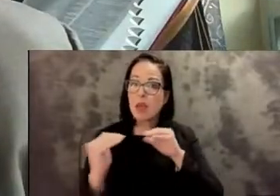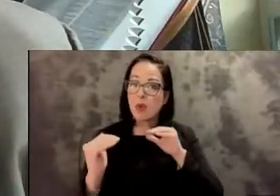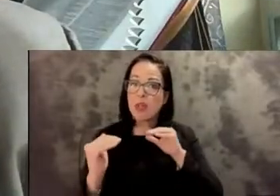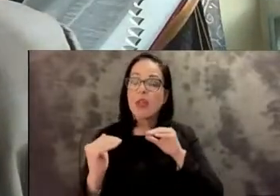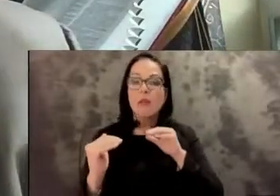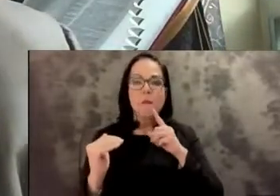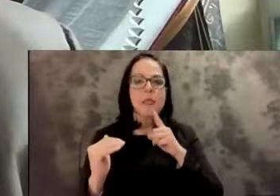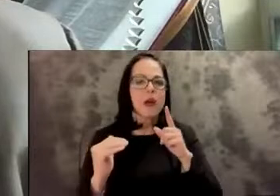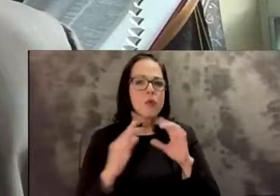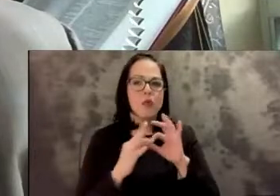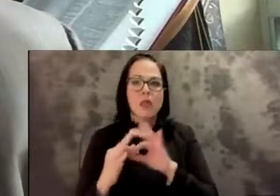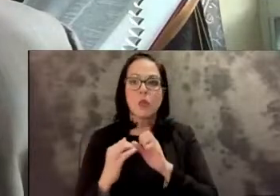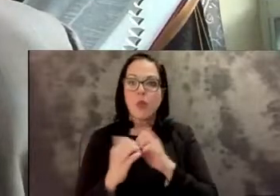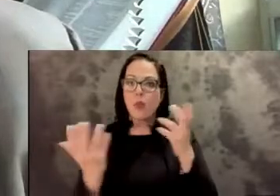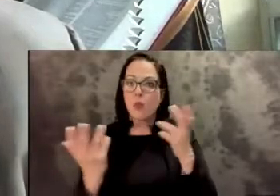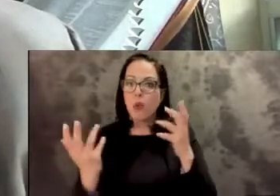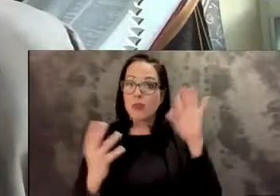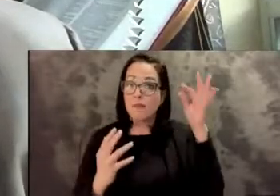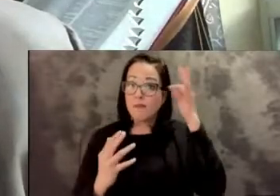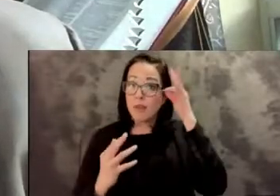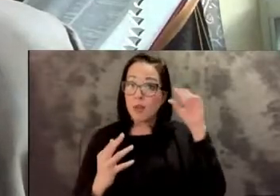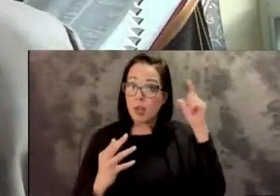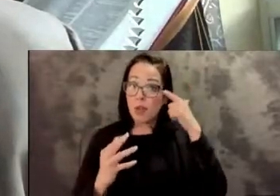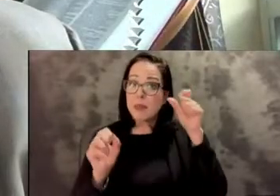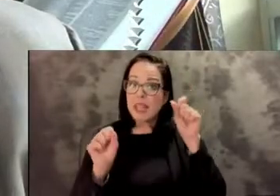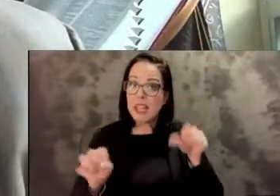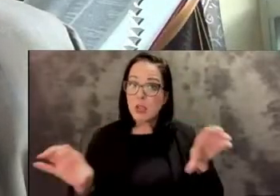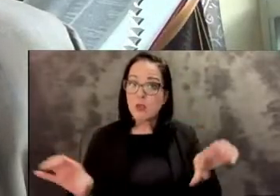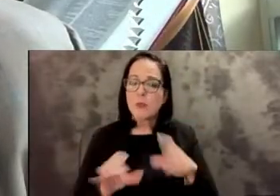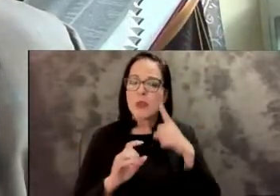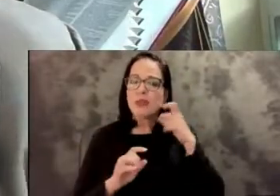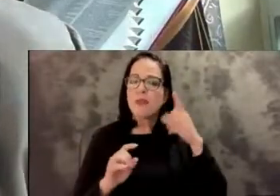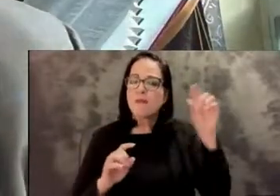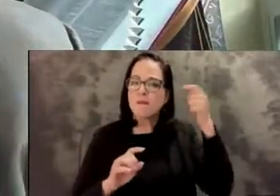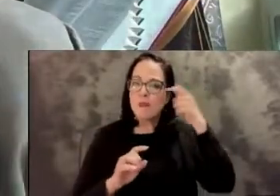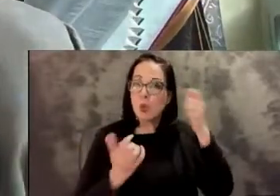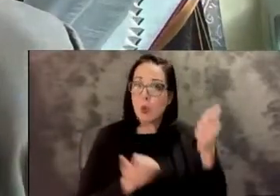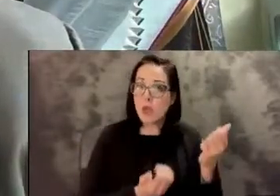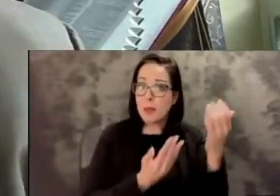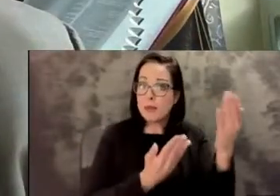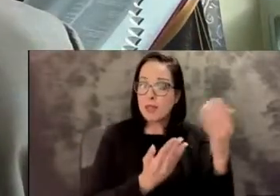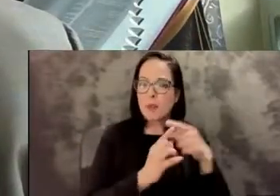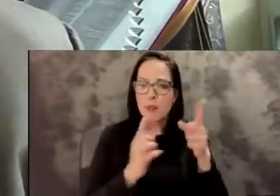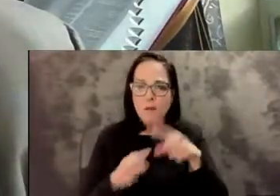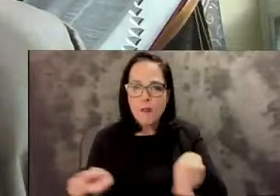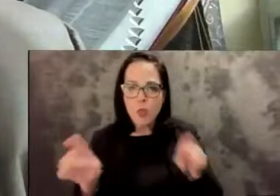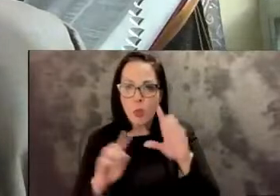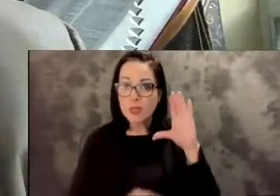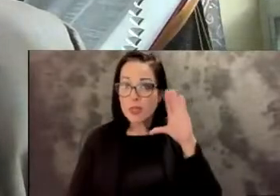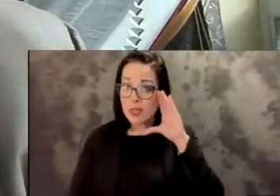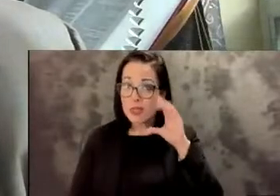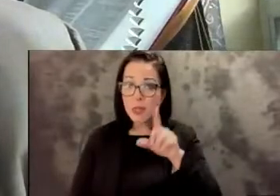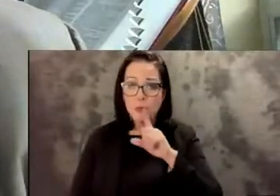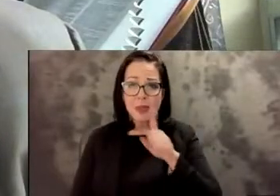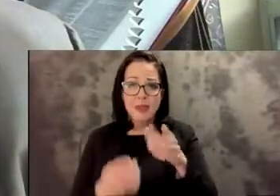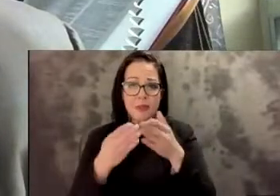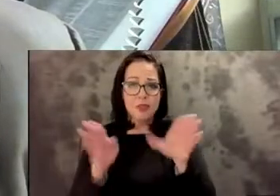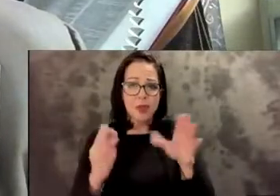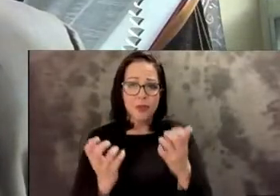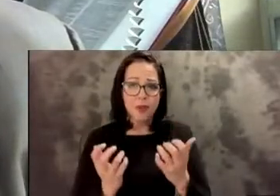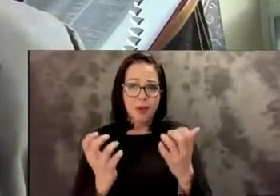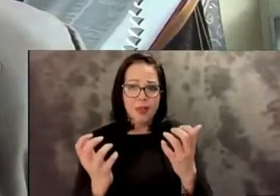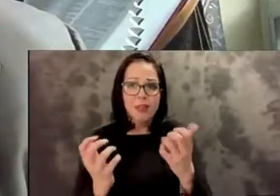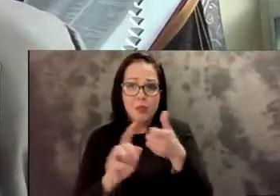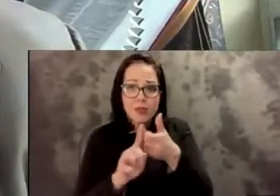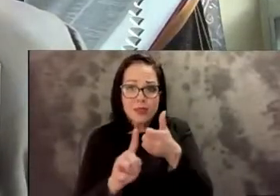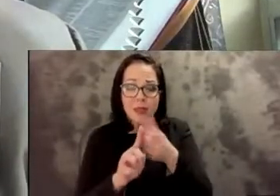federal government could do, because these are federal recommendations. But for those that are listening and for really the general audience and all citizens of